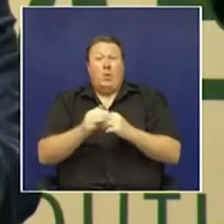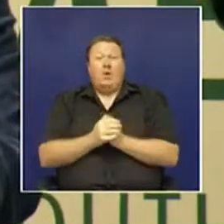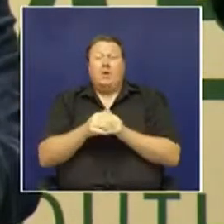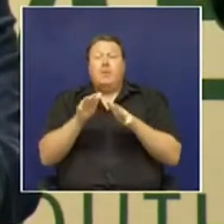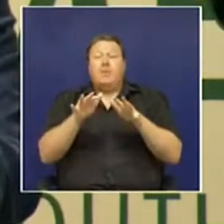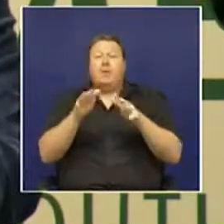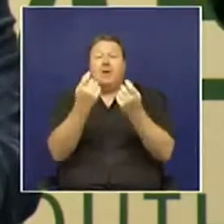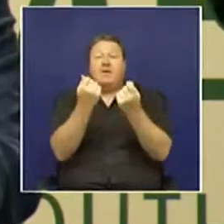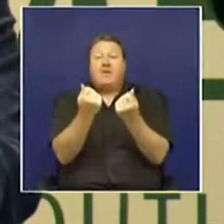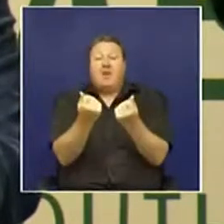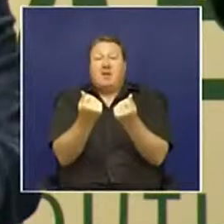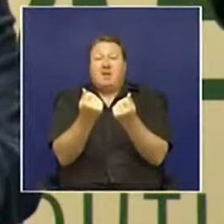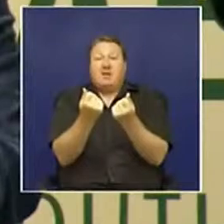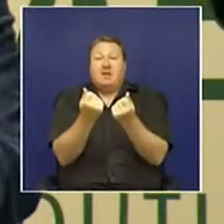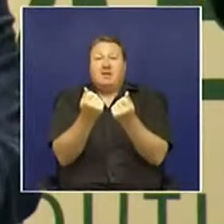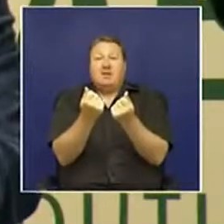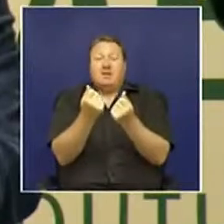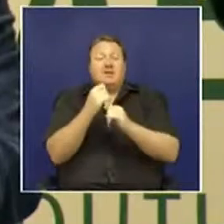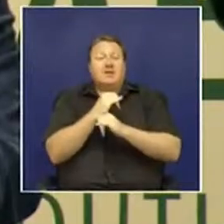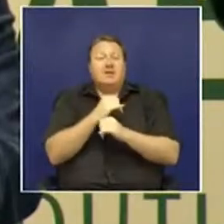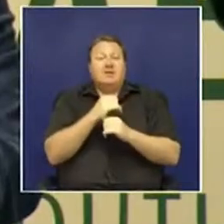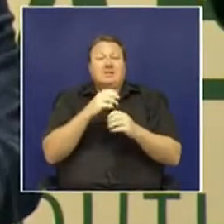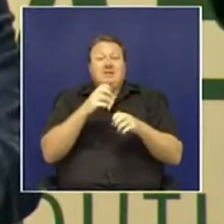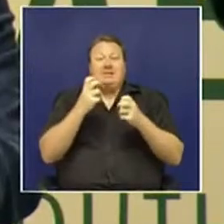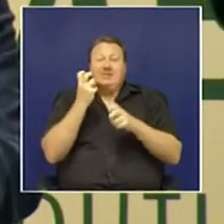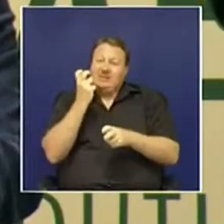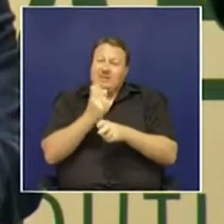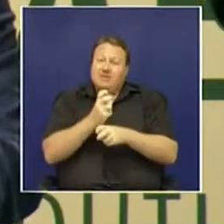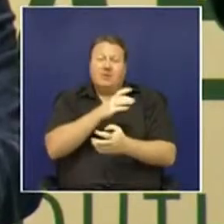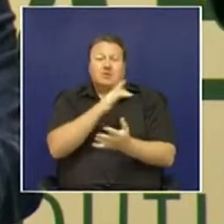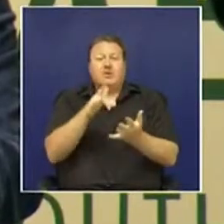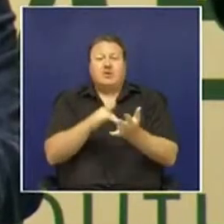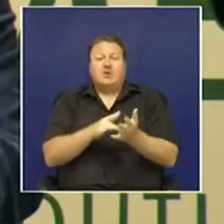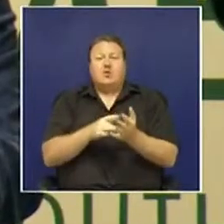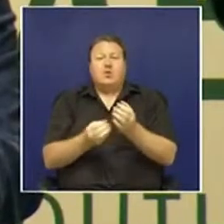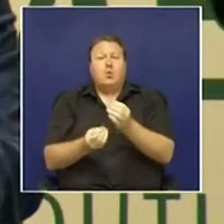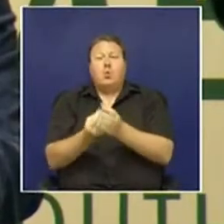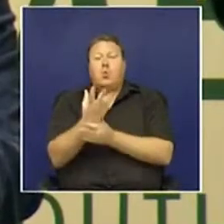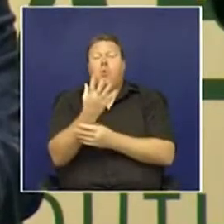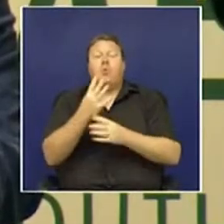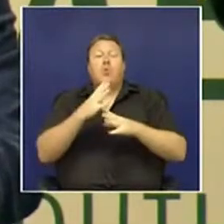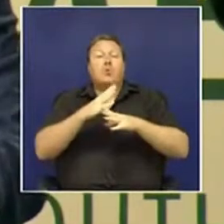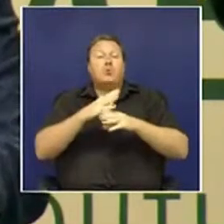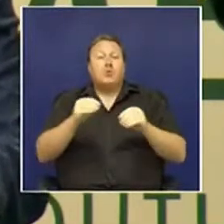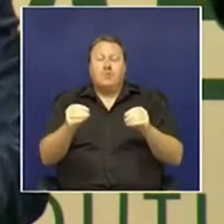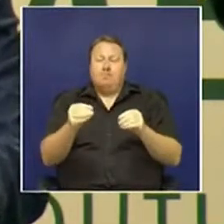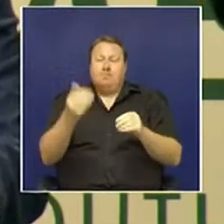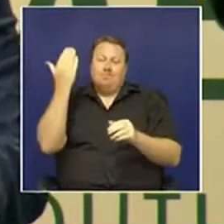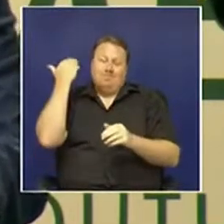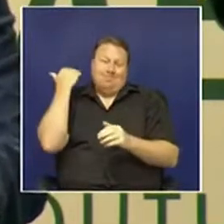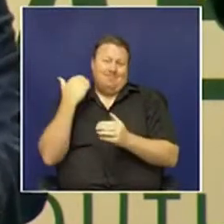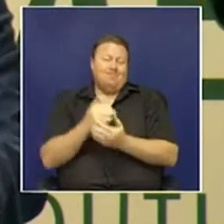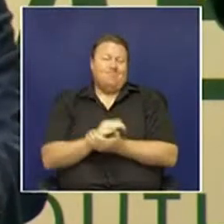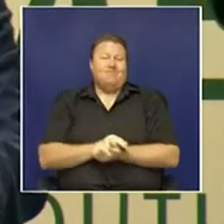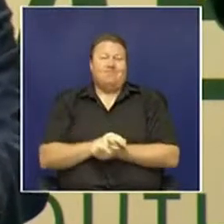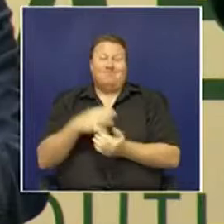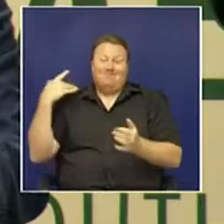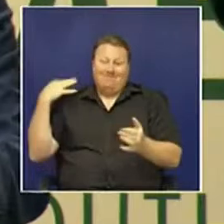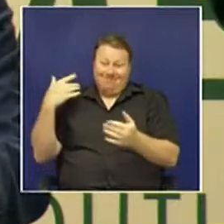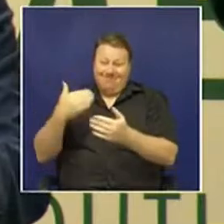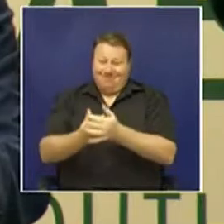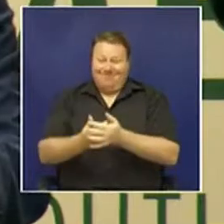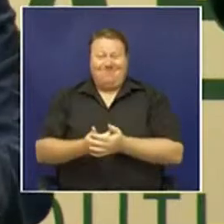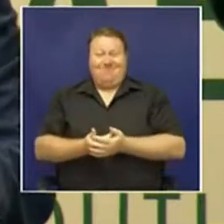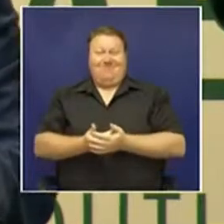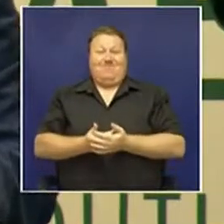were under severe strain and growth had stalled. Faced with this crisis, we